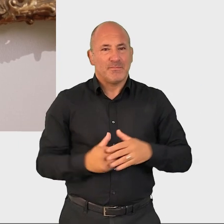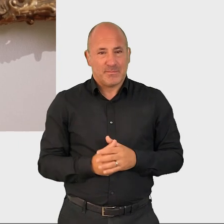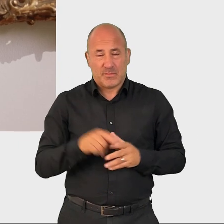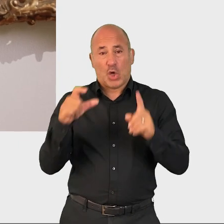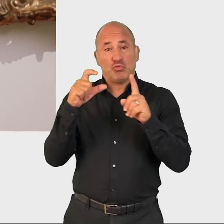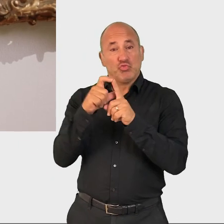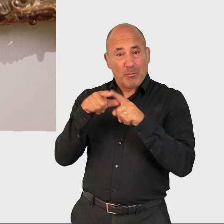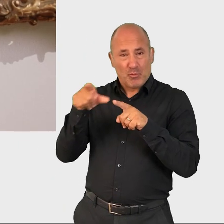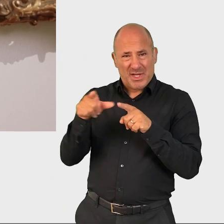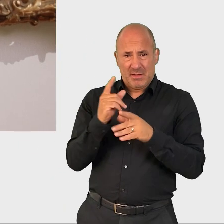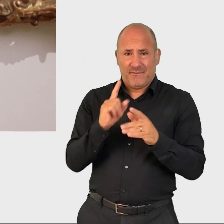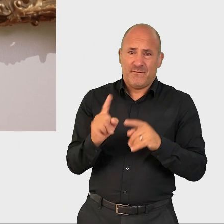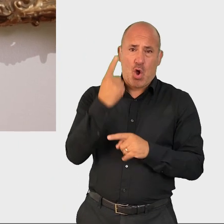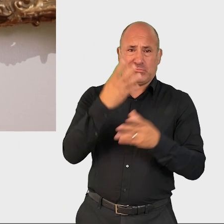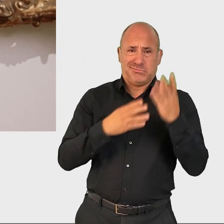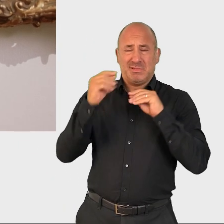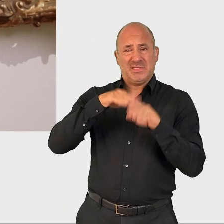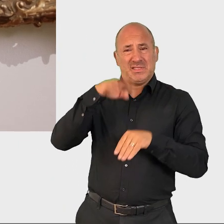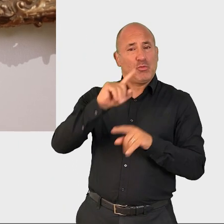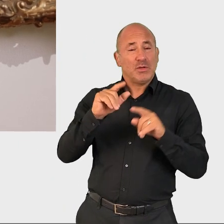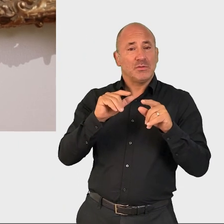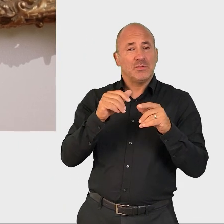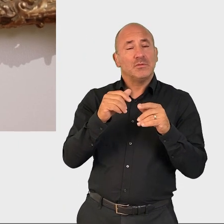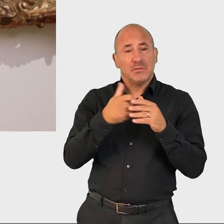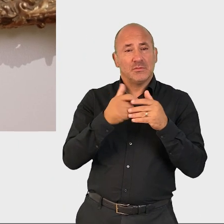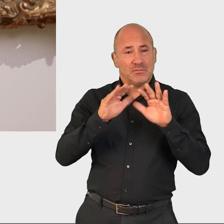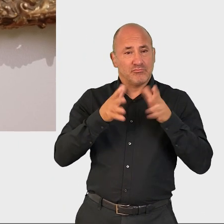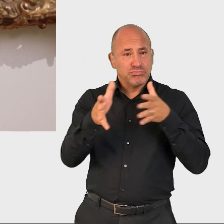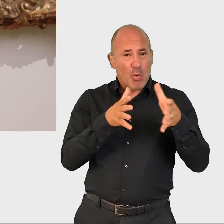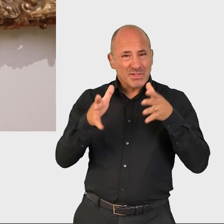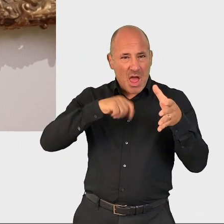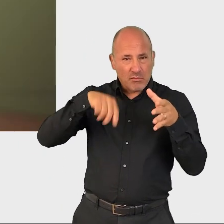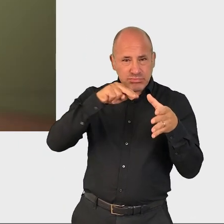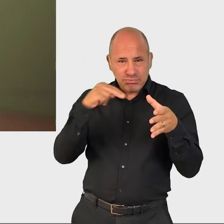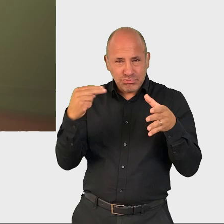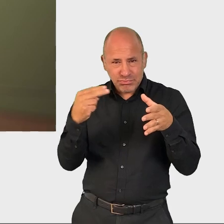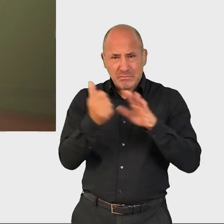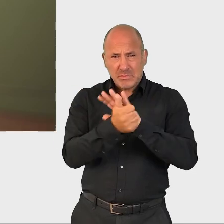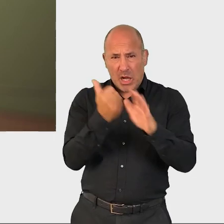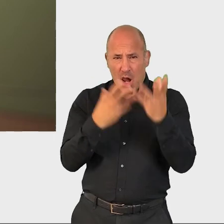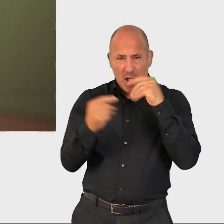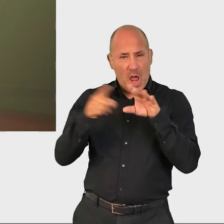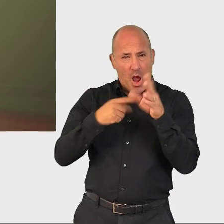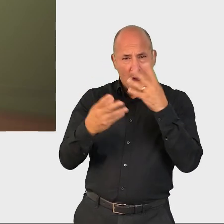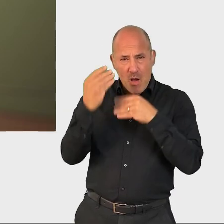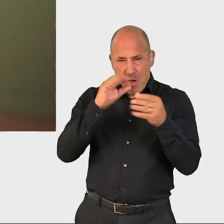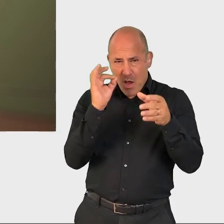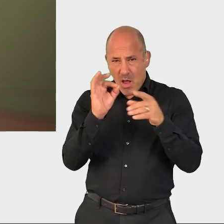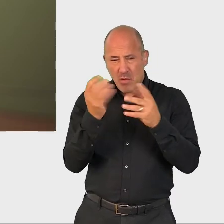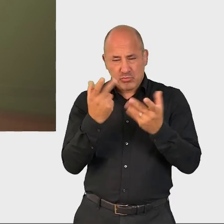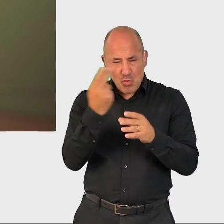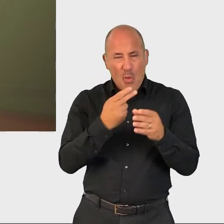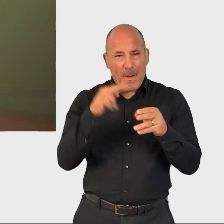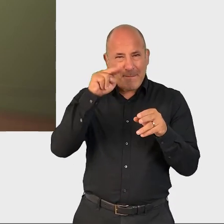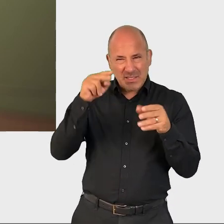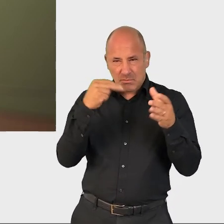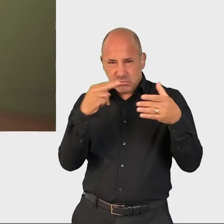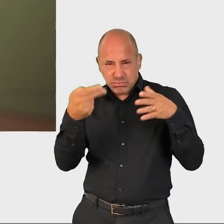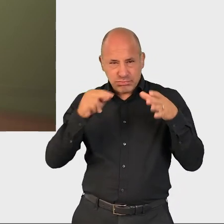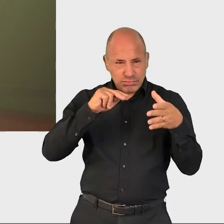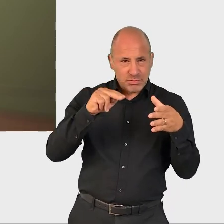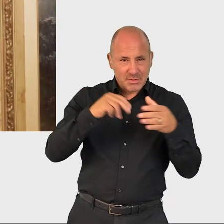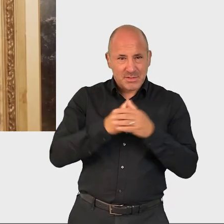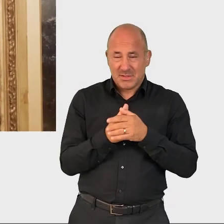trained initially as a decorator of porcelain, using skills developed in his youth in the enhanced detail and colour of his drawings and